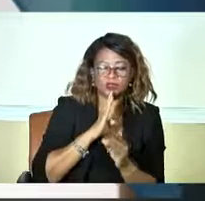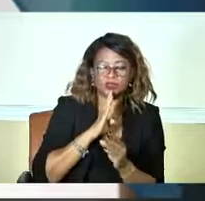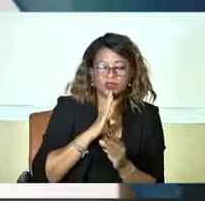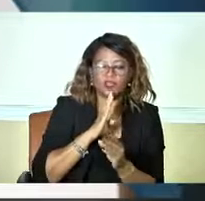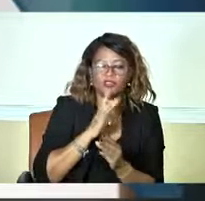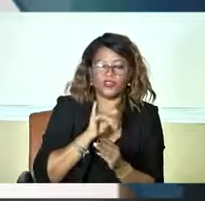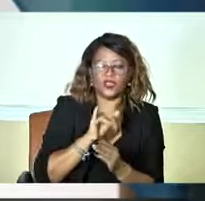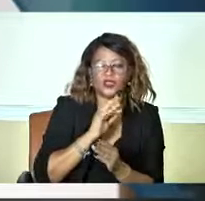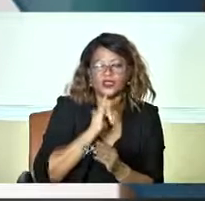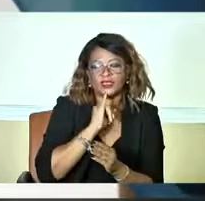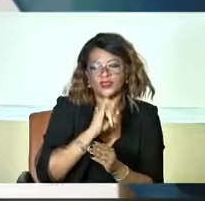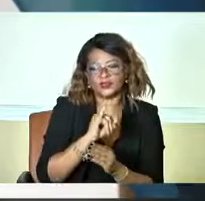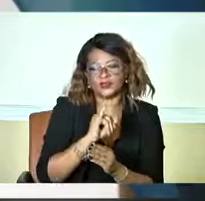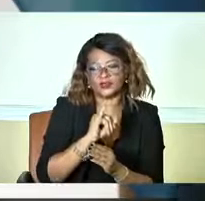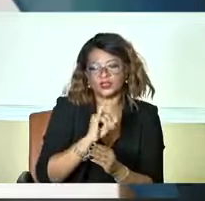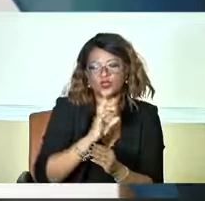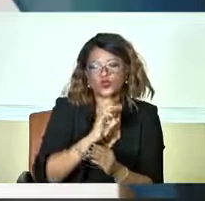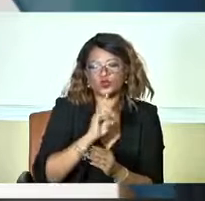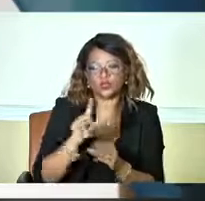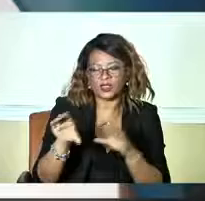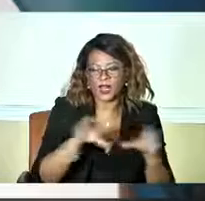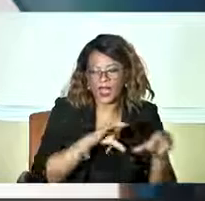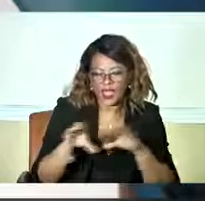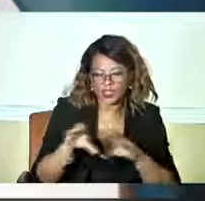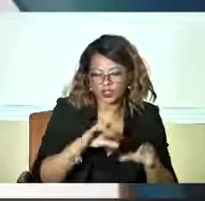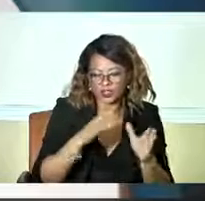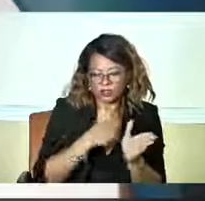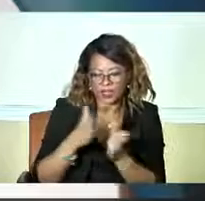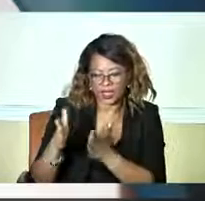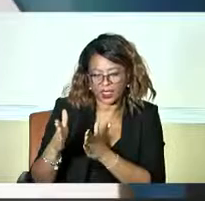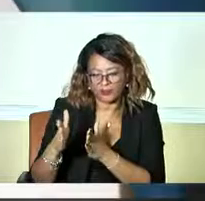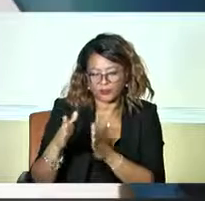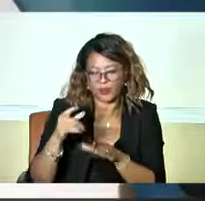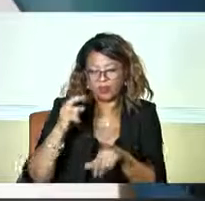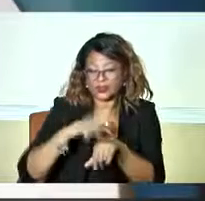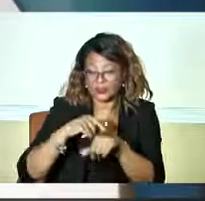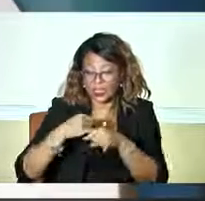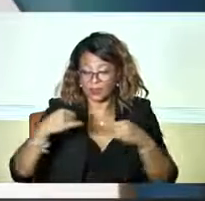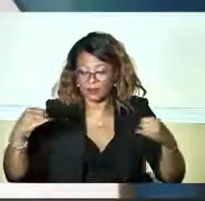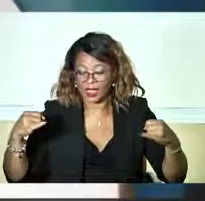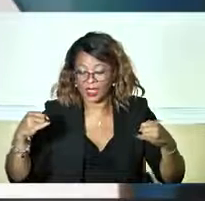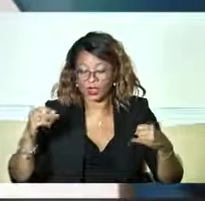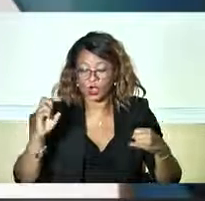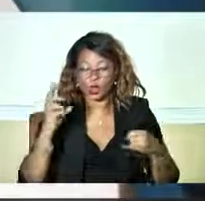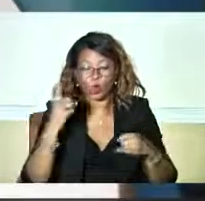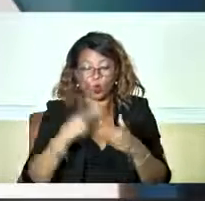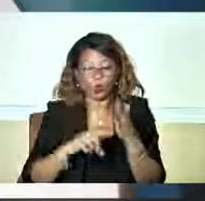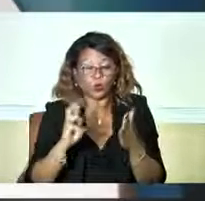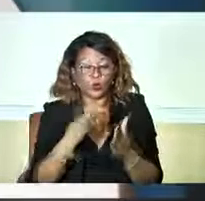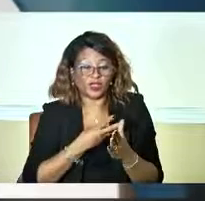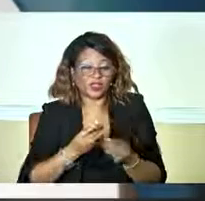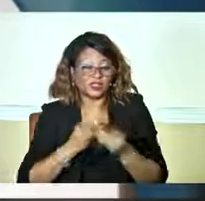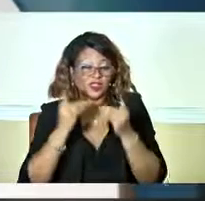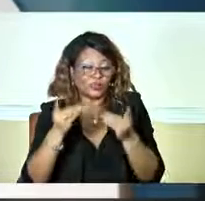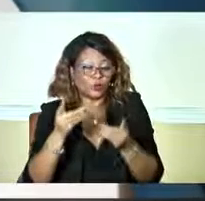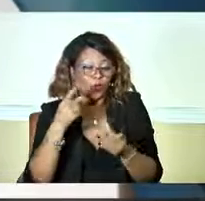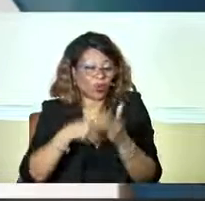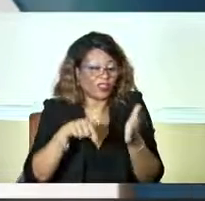there is a real action plan with timelines on what we are delivering and on what they are